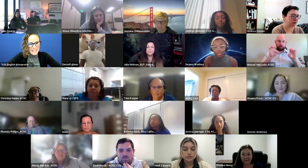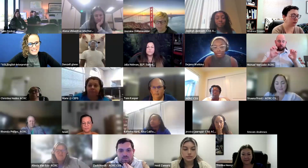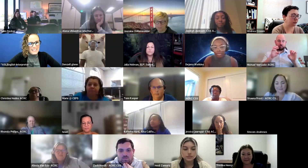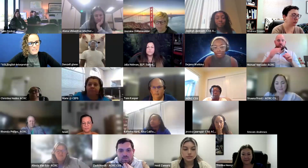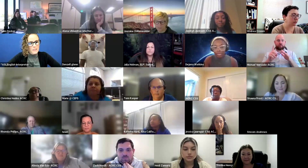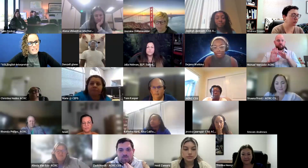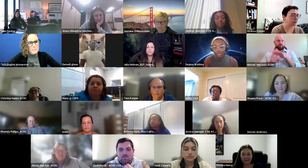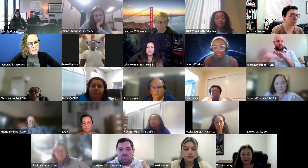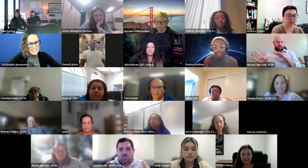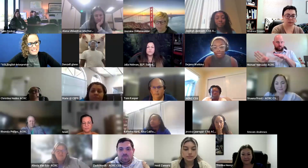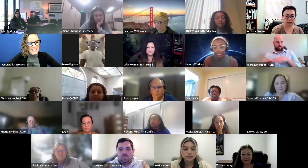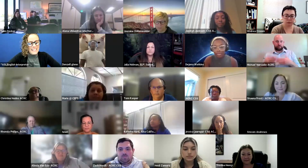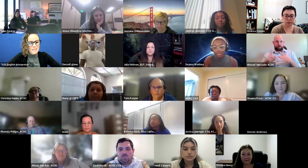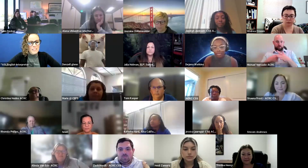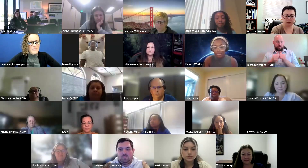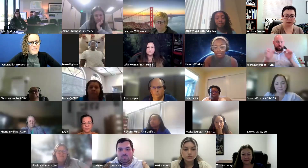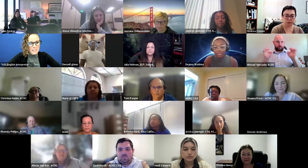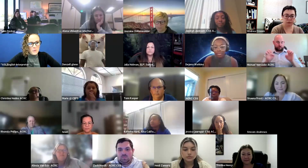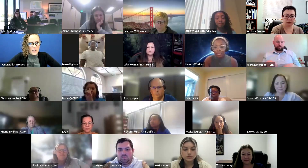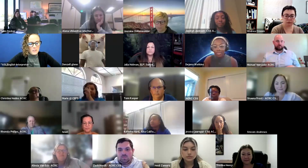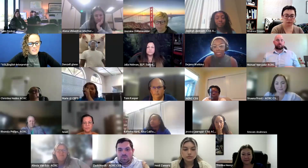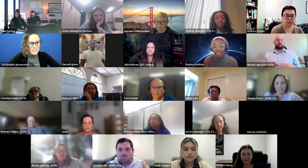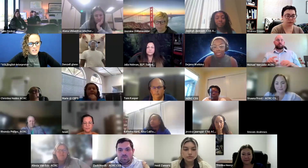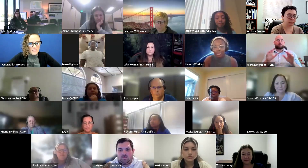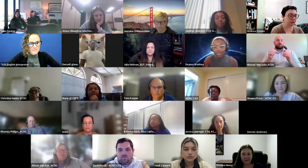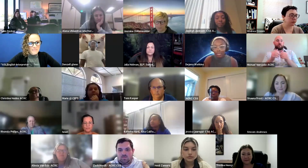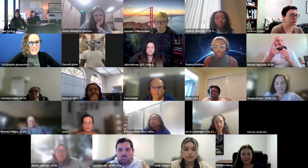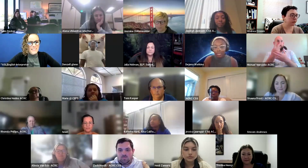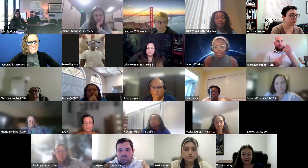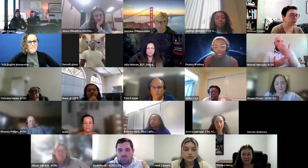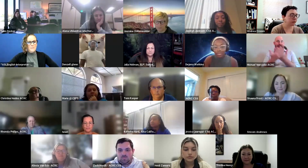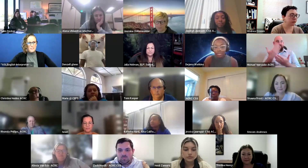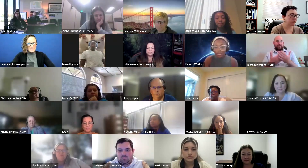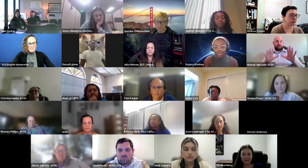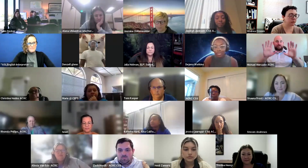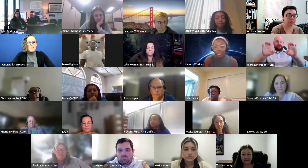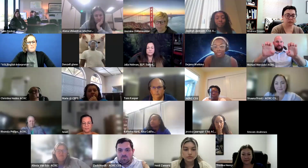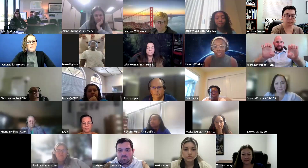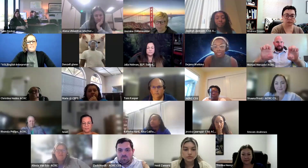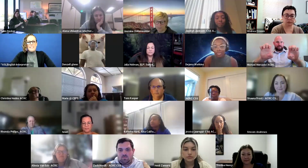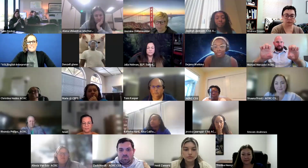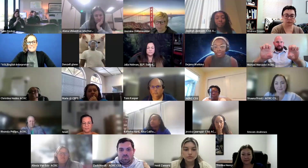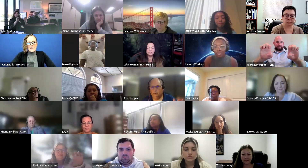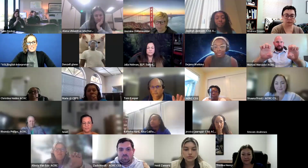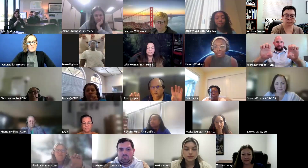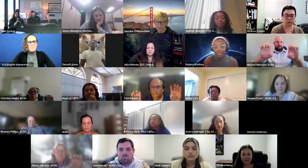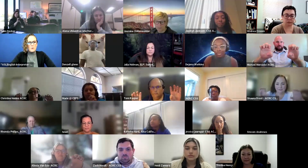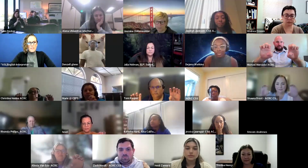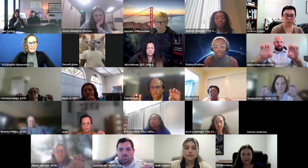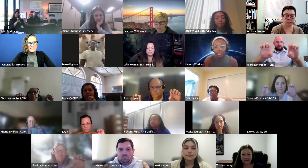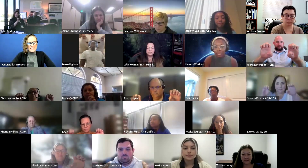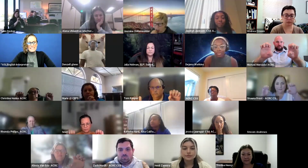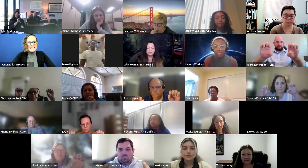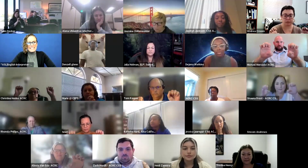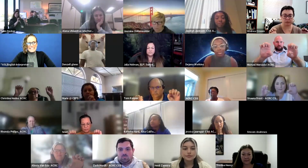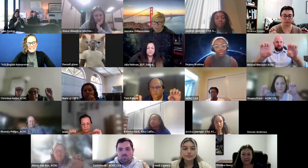different signs, a sign for emergency and a sign for evacuate or evacuation. The sign for emergency, you make this handshake with both